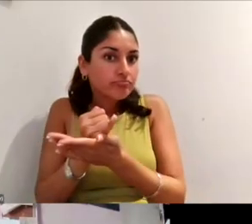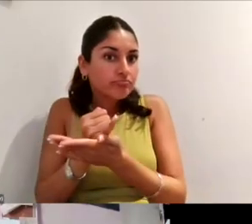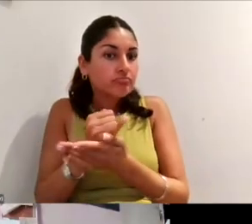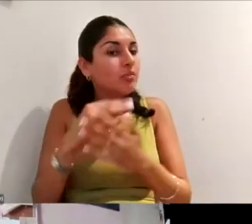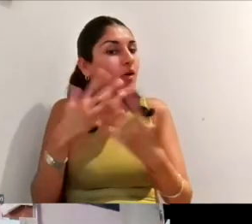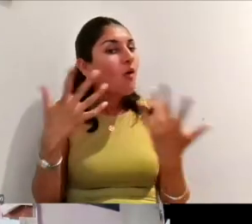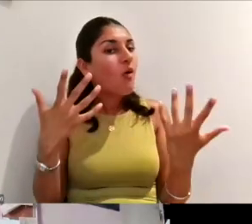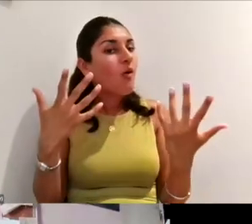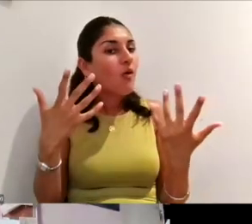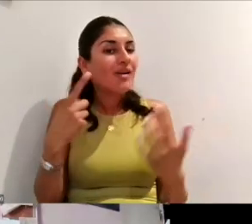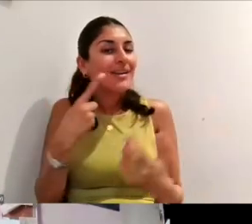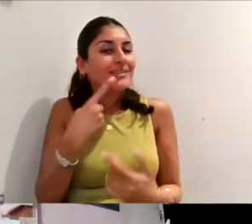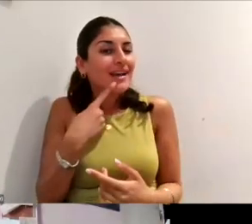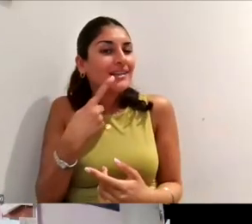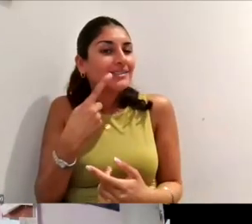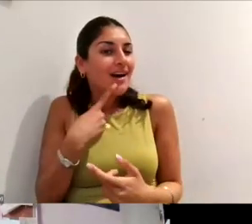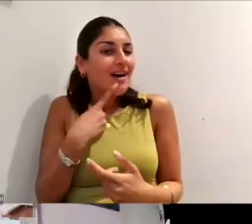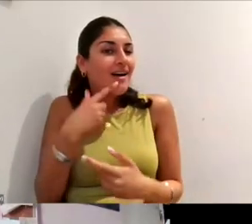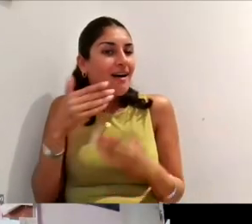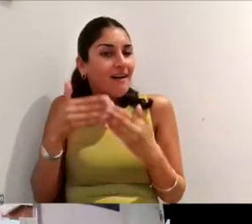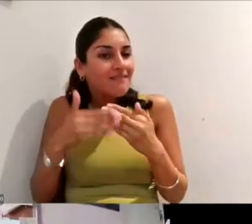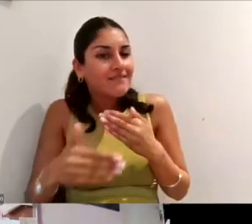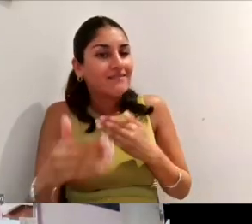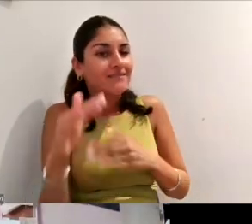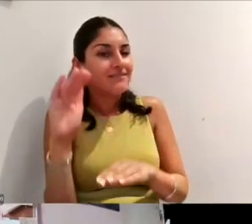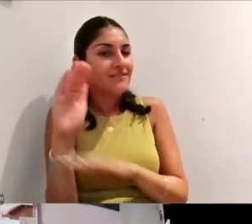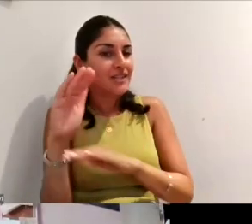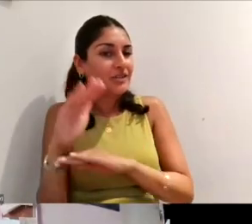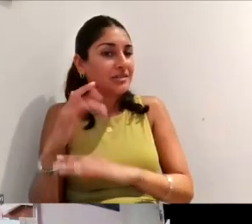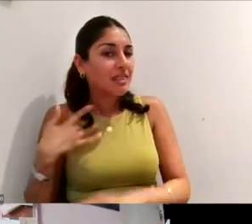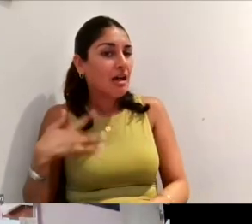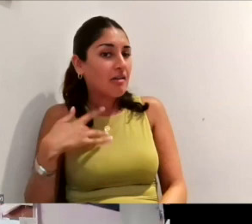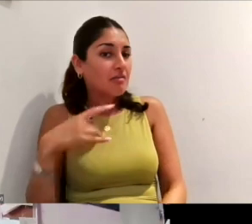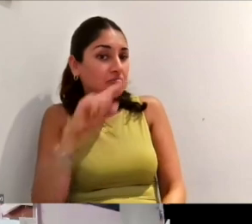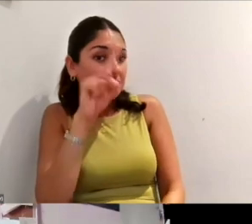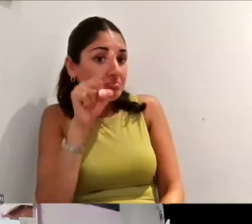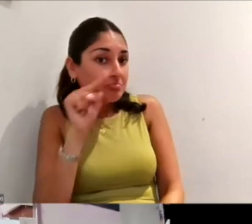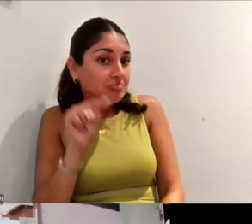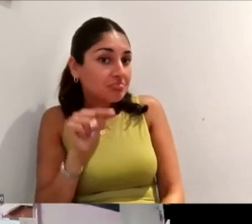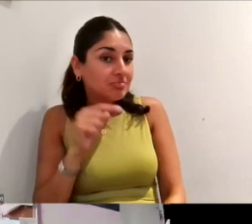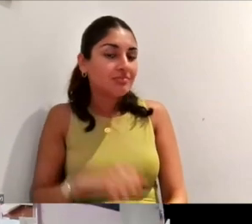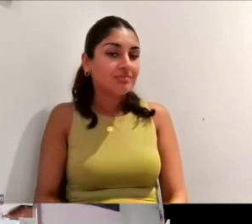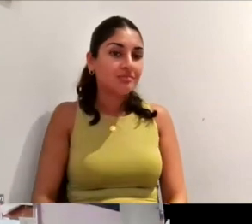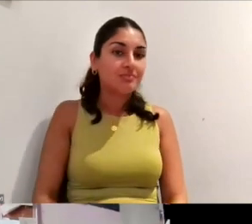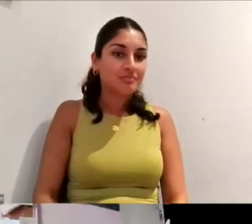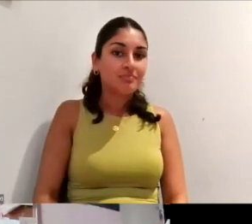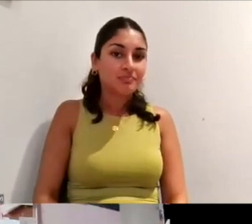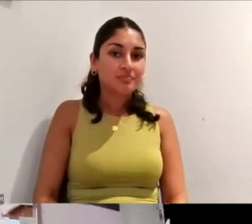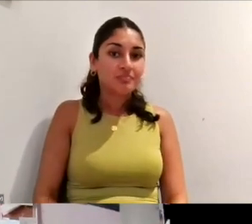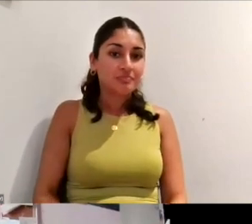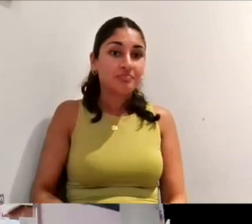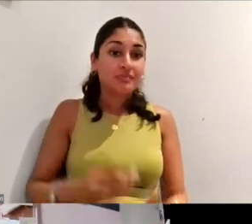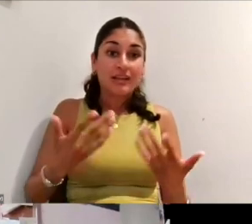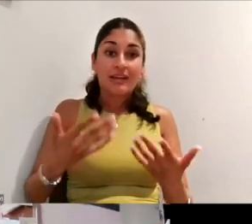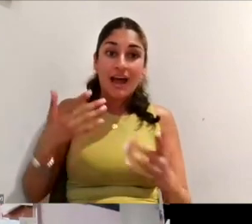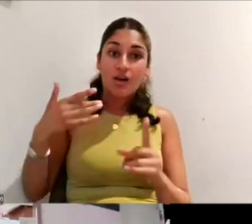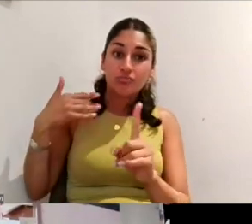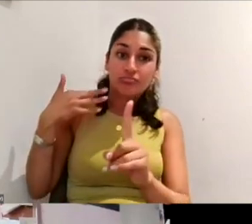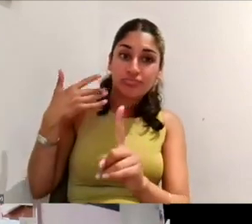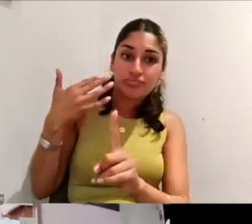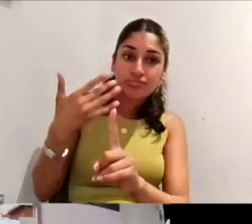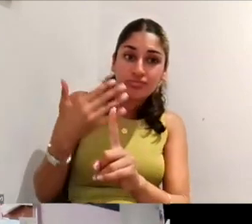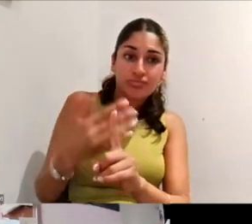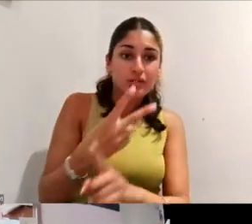it a taster of what was coming, of what to expect? Now, after a quarter of a